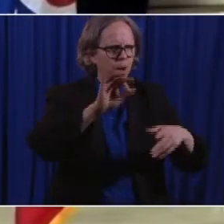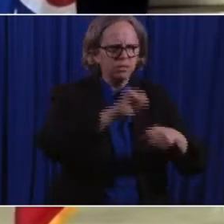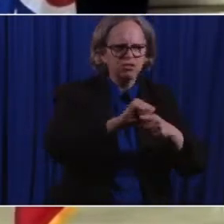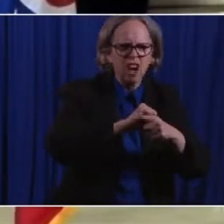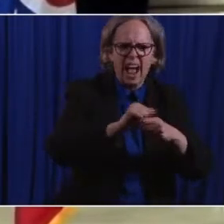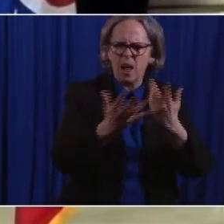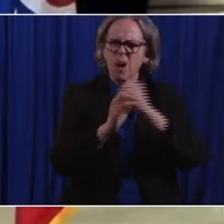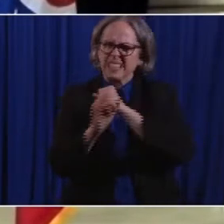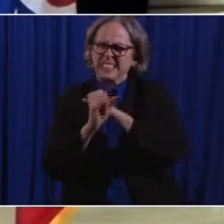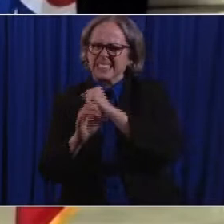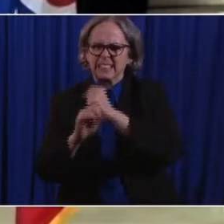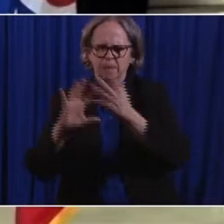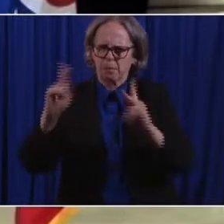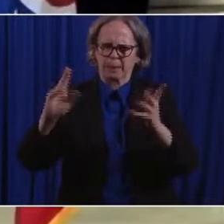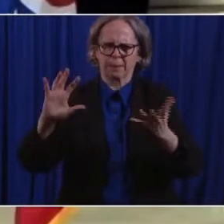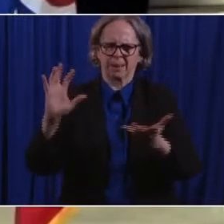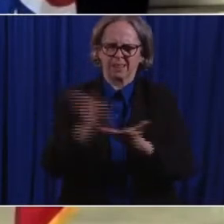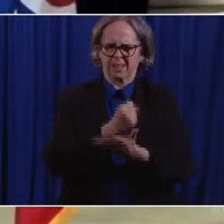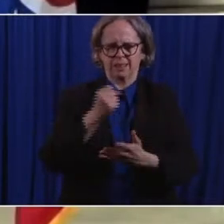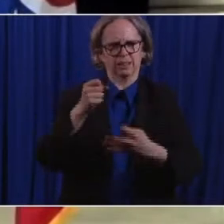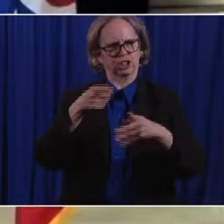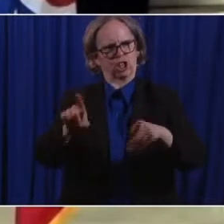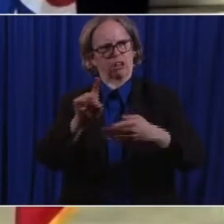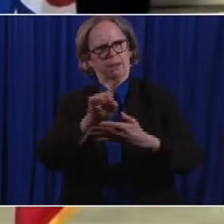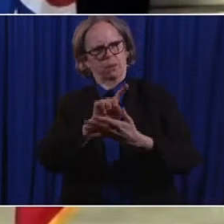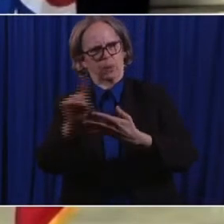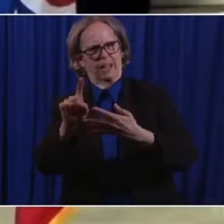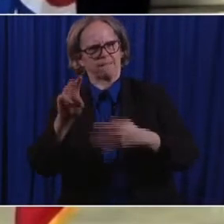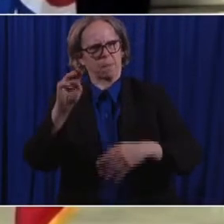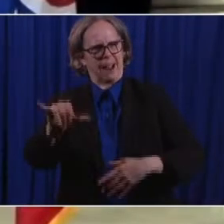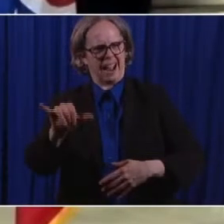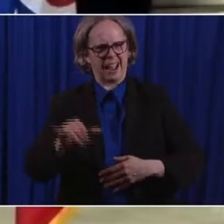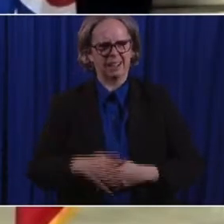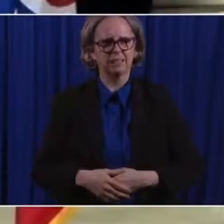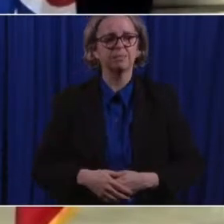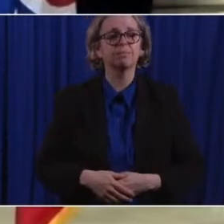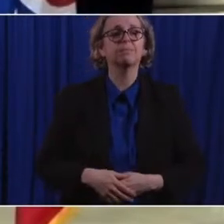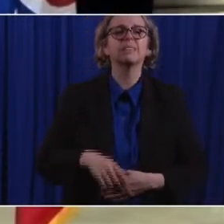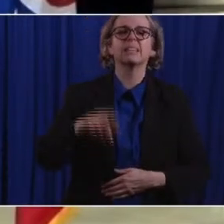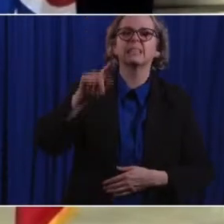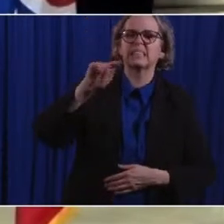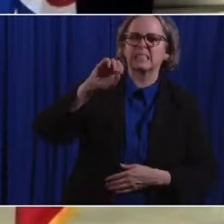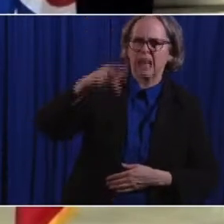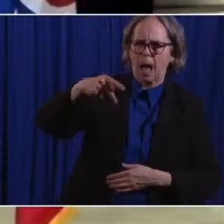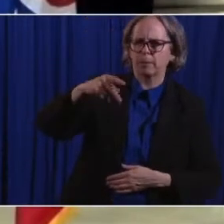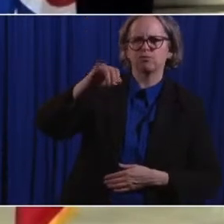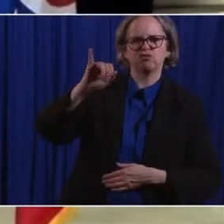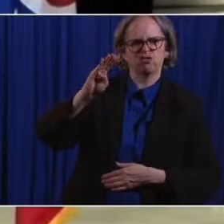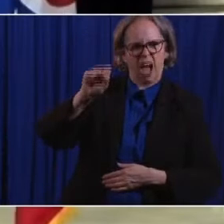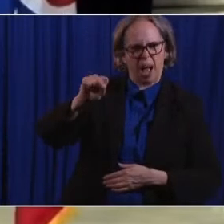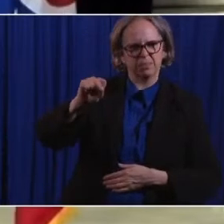in preparation for that, you can visit topjobs.ohio.gov,